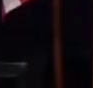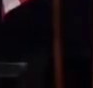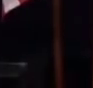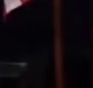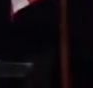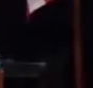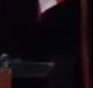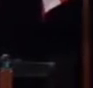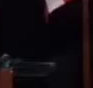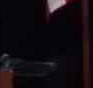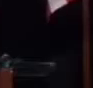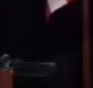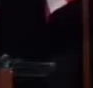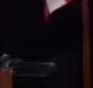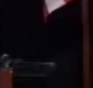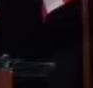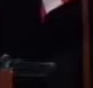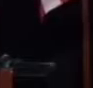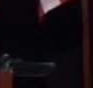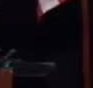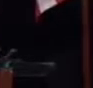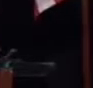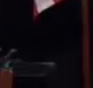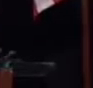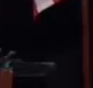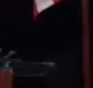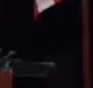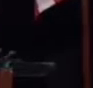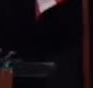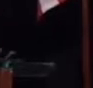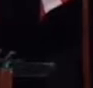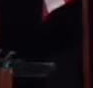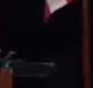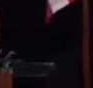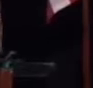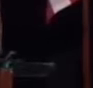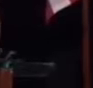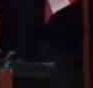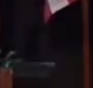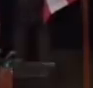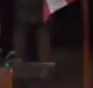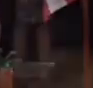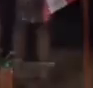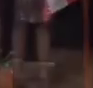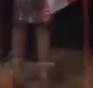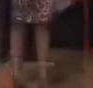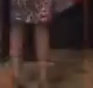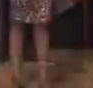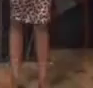That's why I'll sing of the goodness of God. Yes.